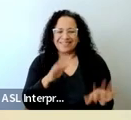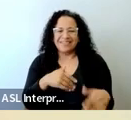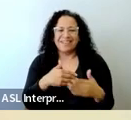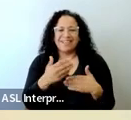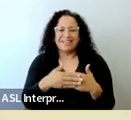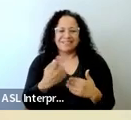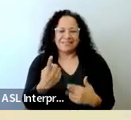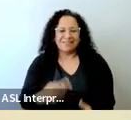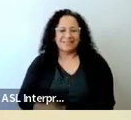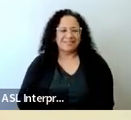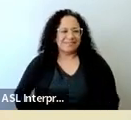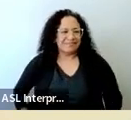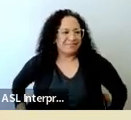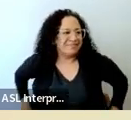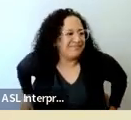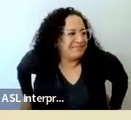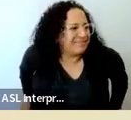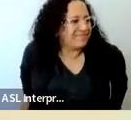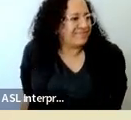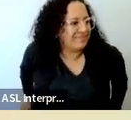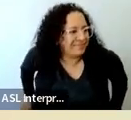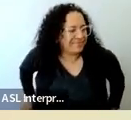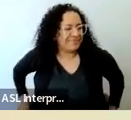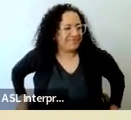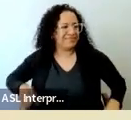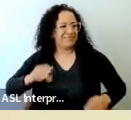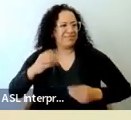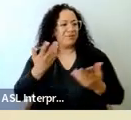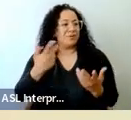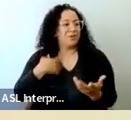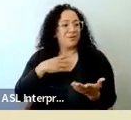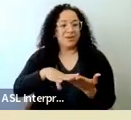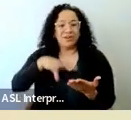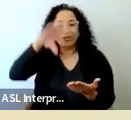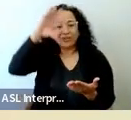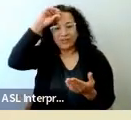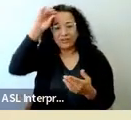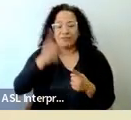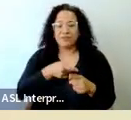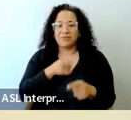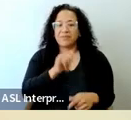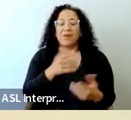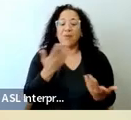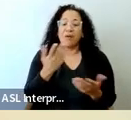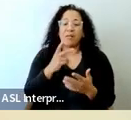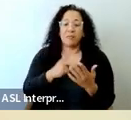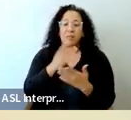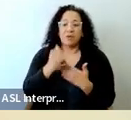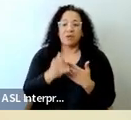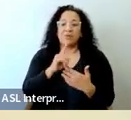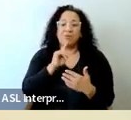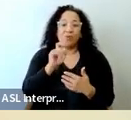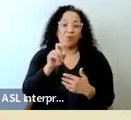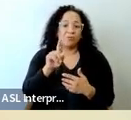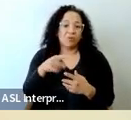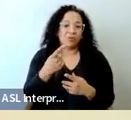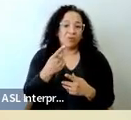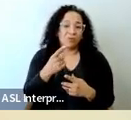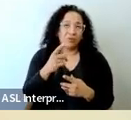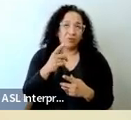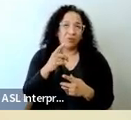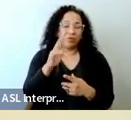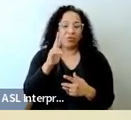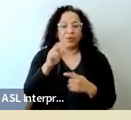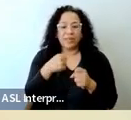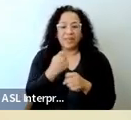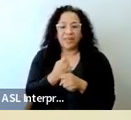slide. Okay, so what did we learn from these projects? Well, because the project was only supposed to be